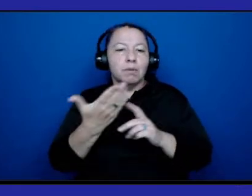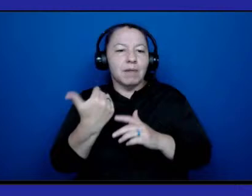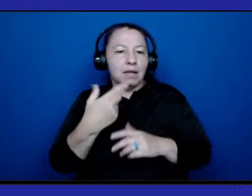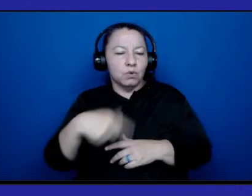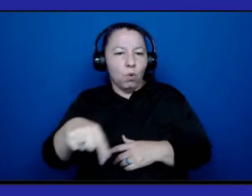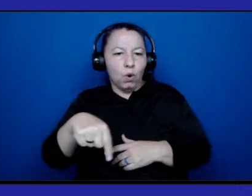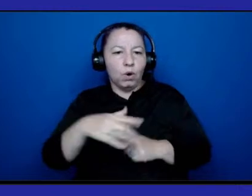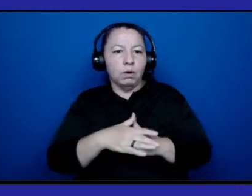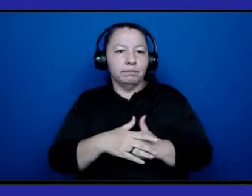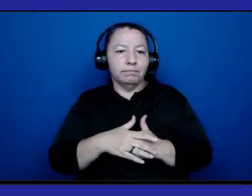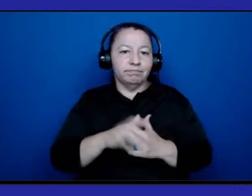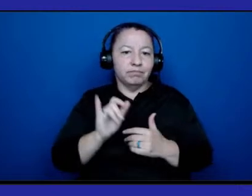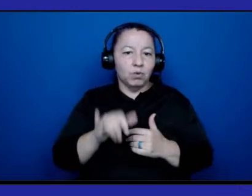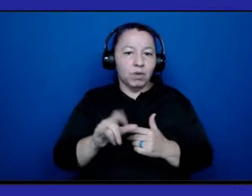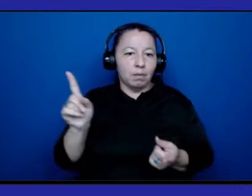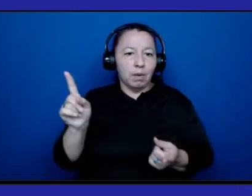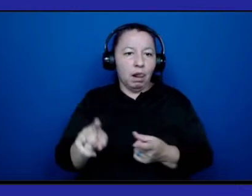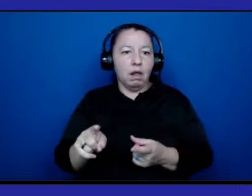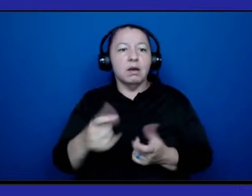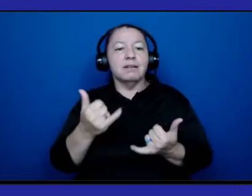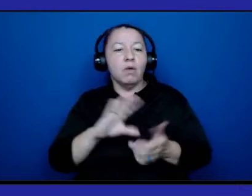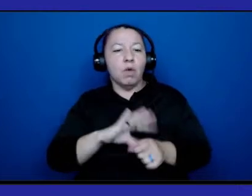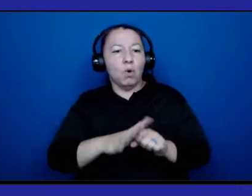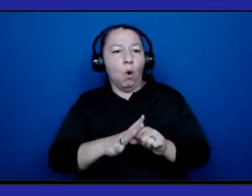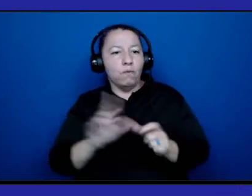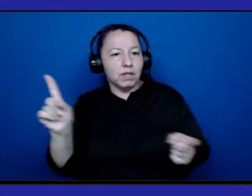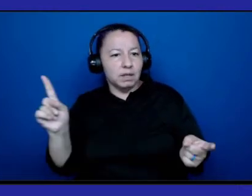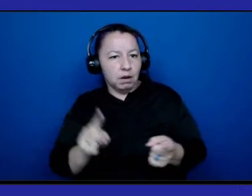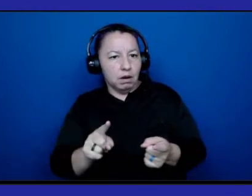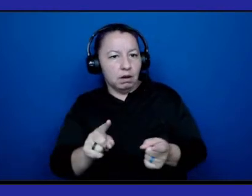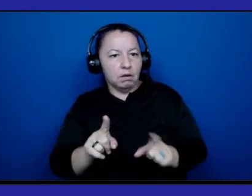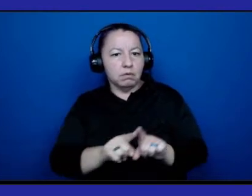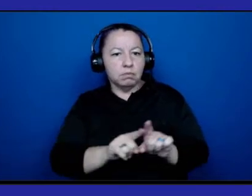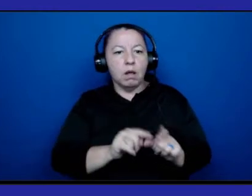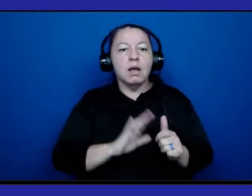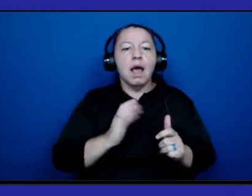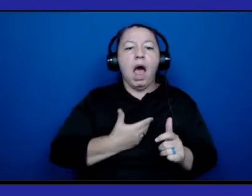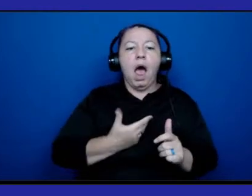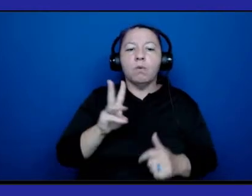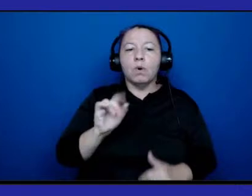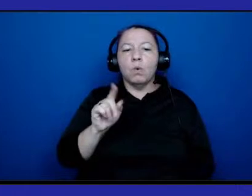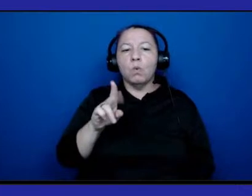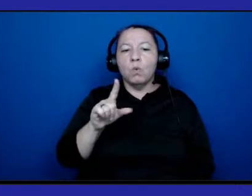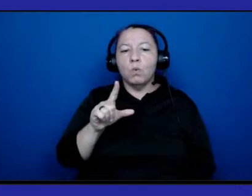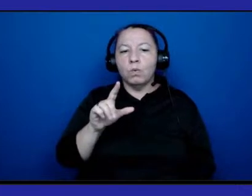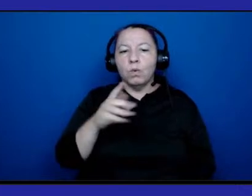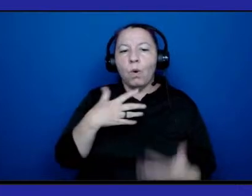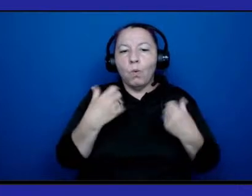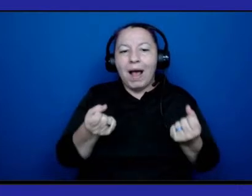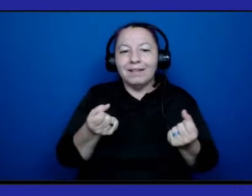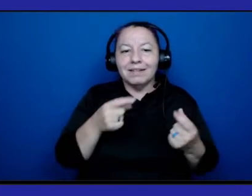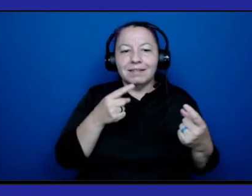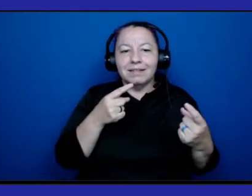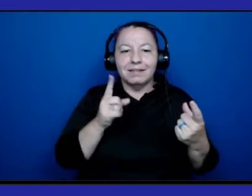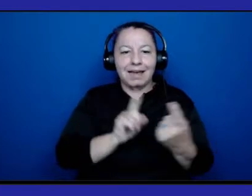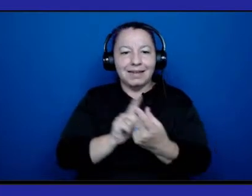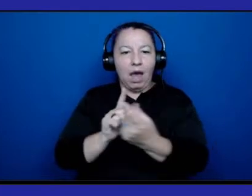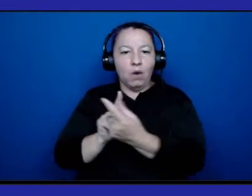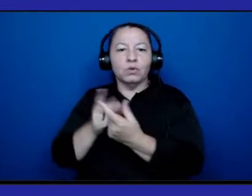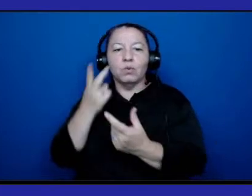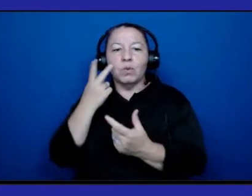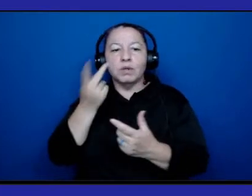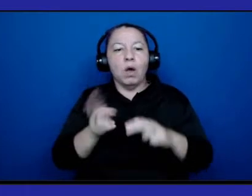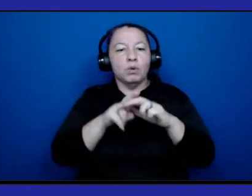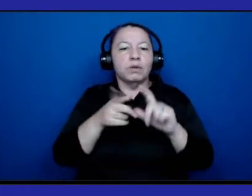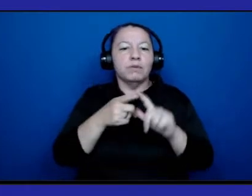COVID is waning a bit, was our wellness encounters, but we actually saw an increase from